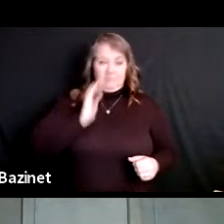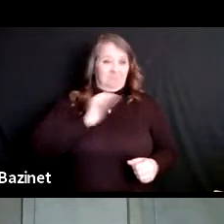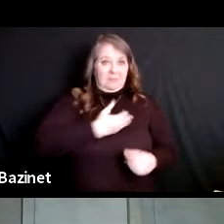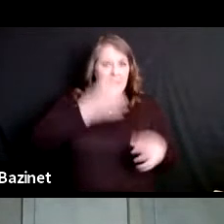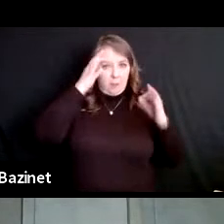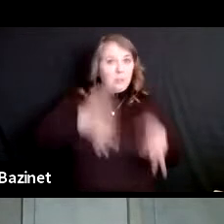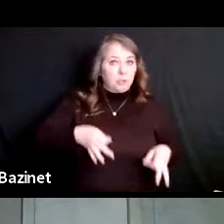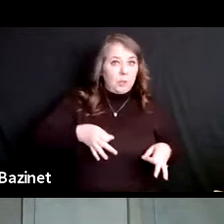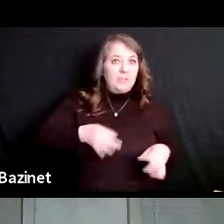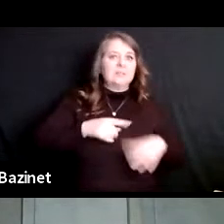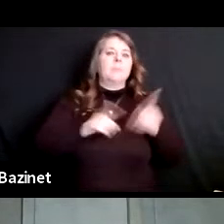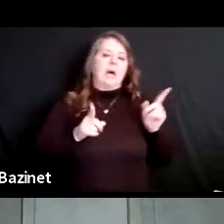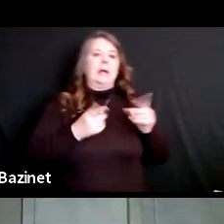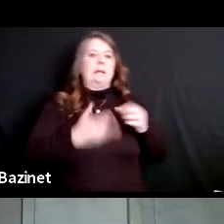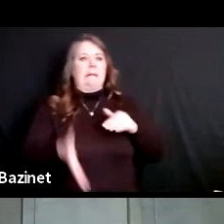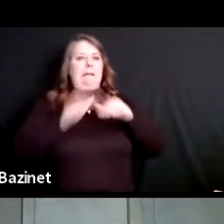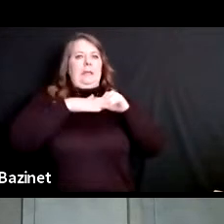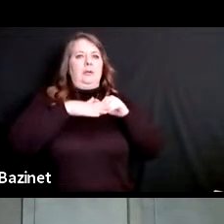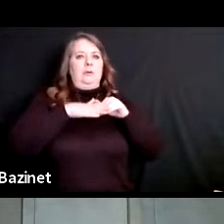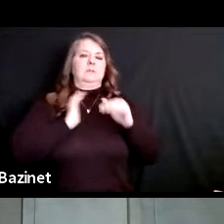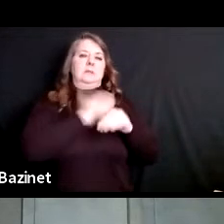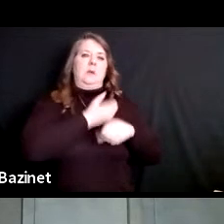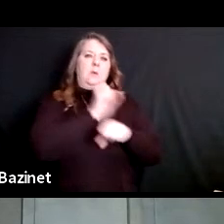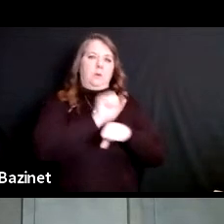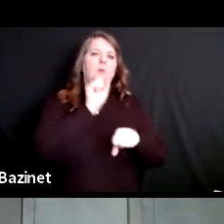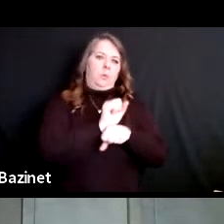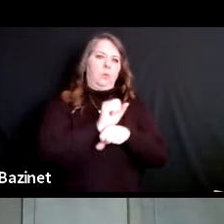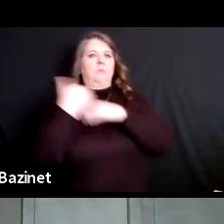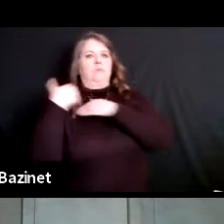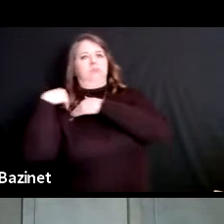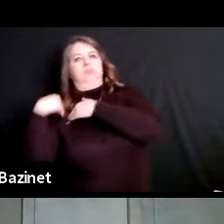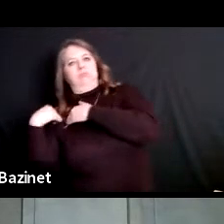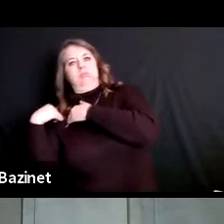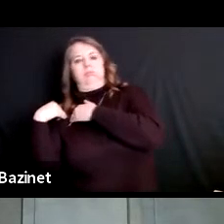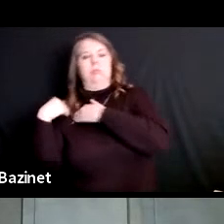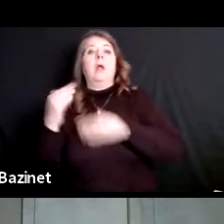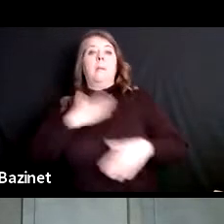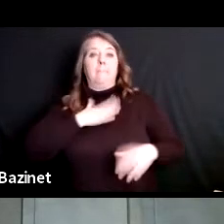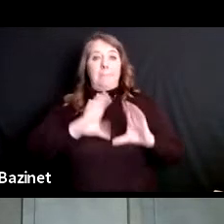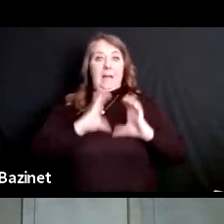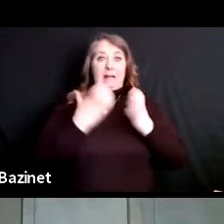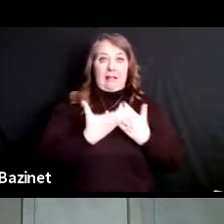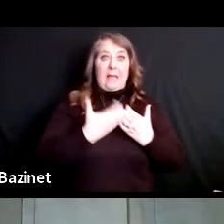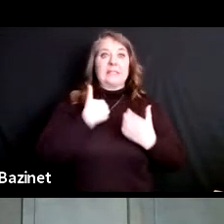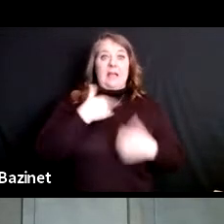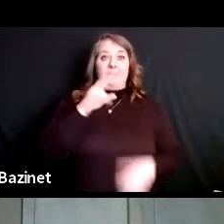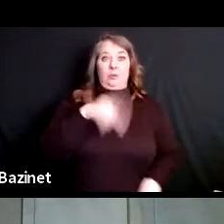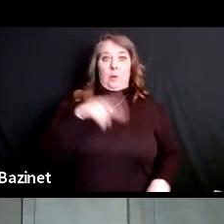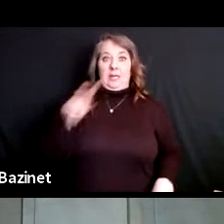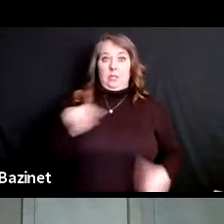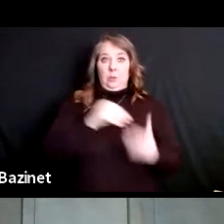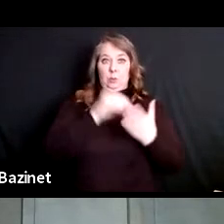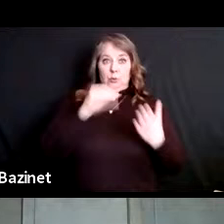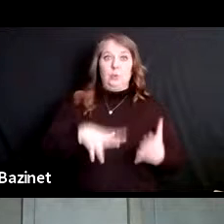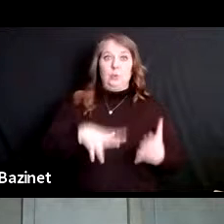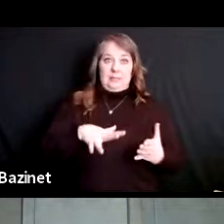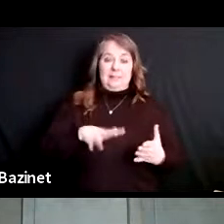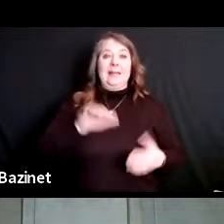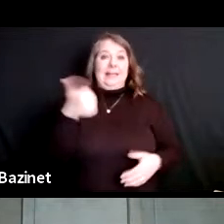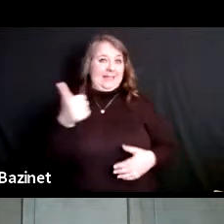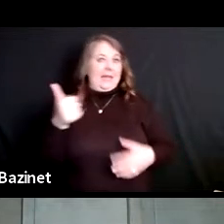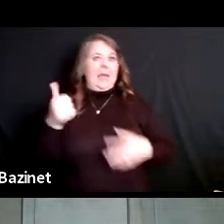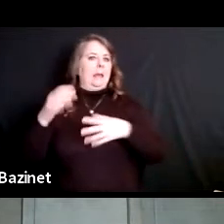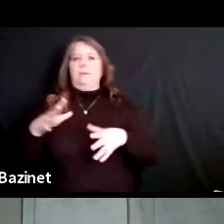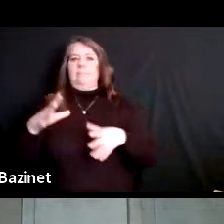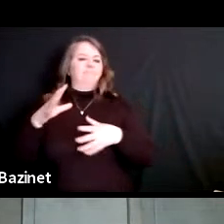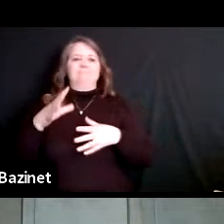but it also increases our workload tremendously. In my own class, I have 22 students, 10 have opted out, two right